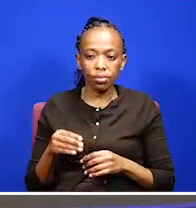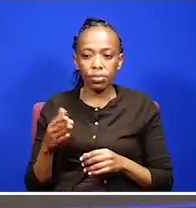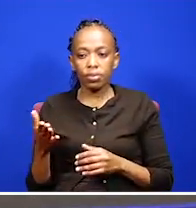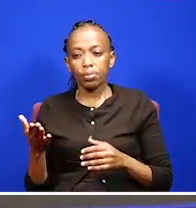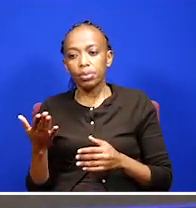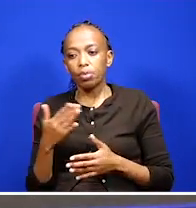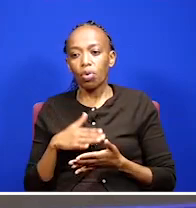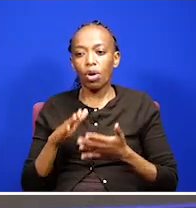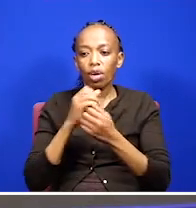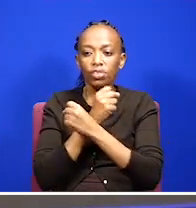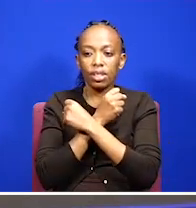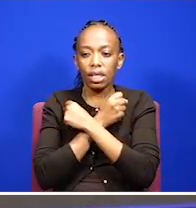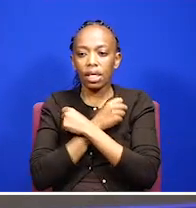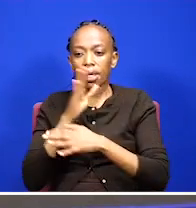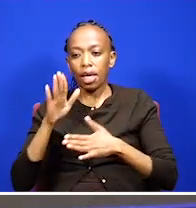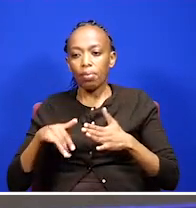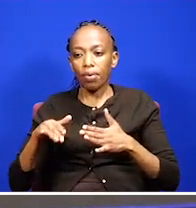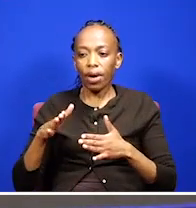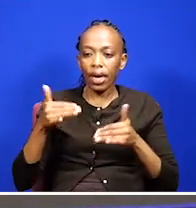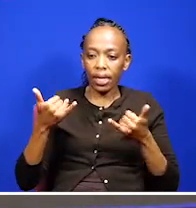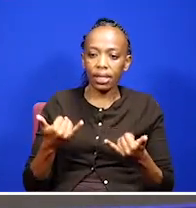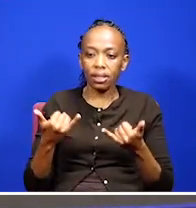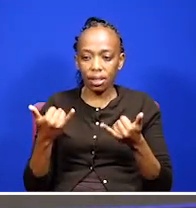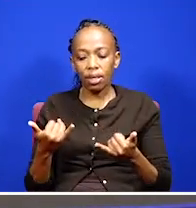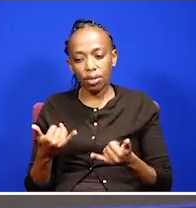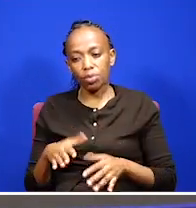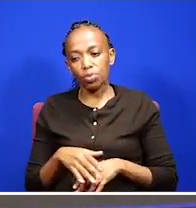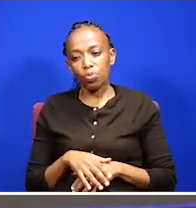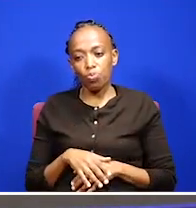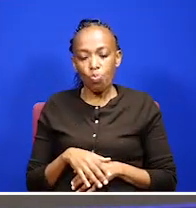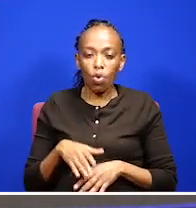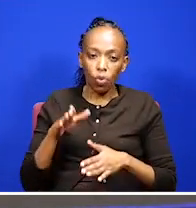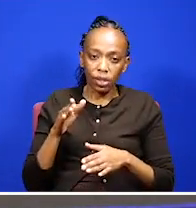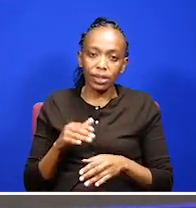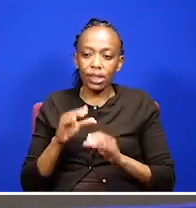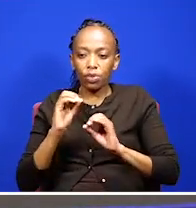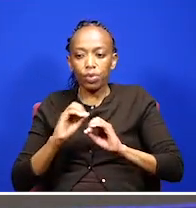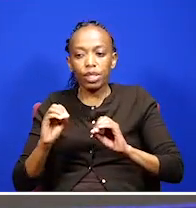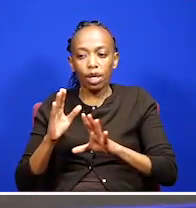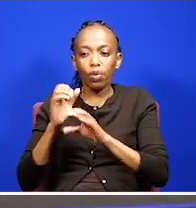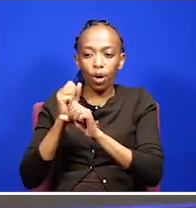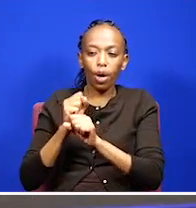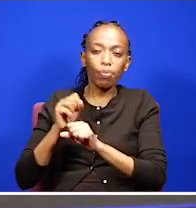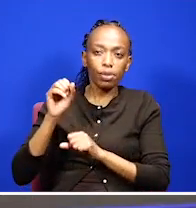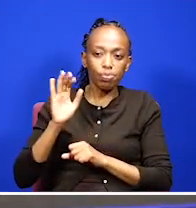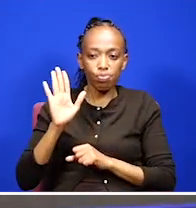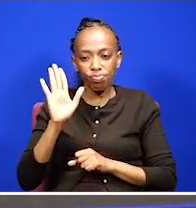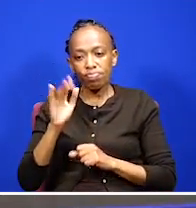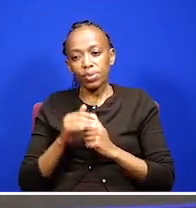Hallelujah. I'll never be more loved than I am right now. I wasn't holding you